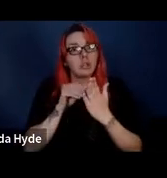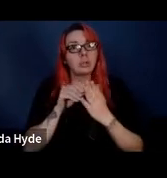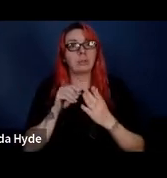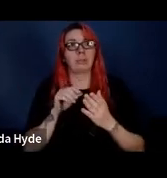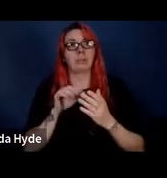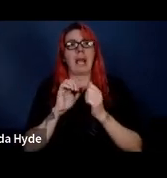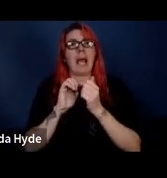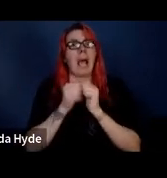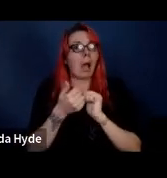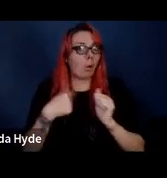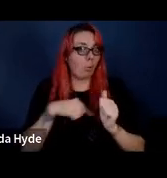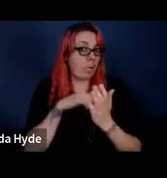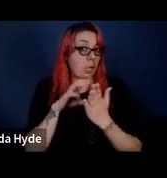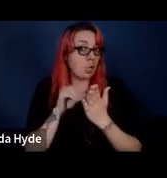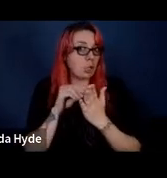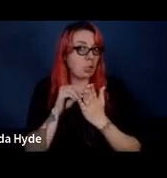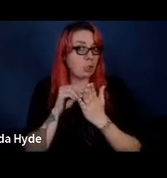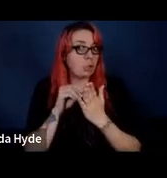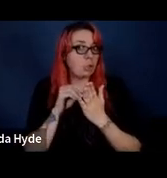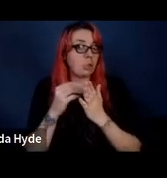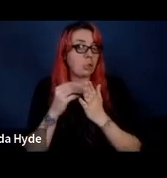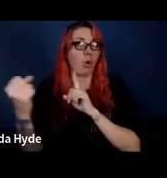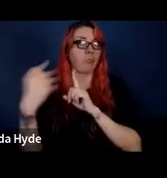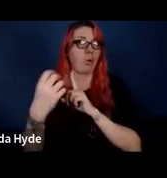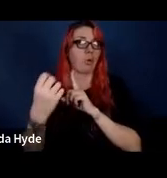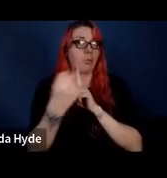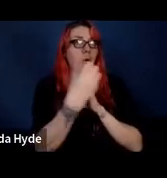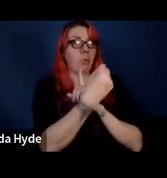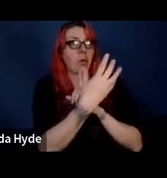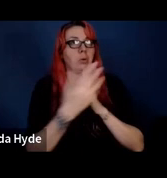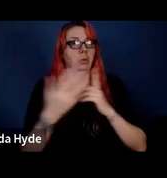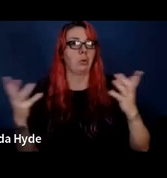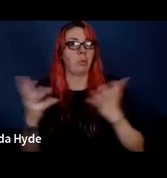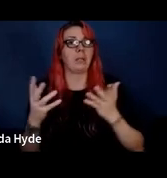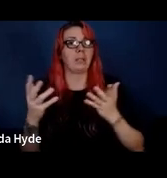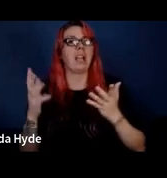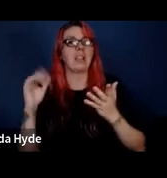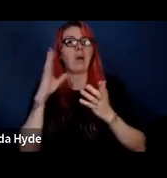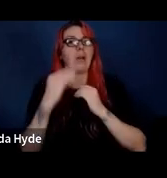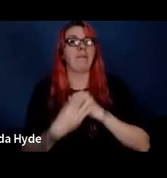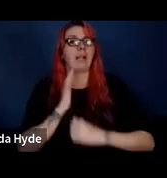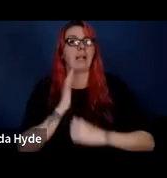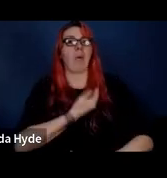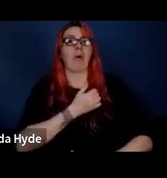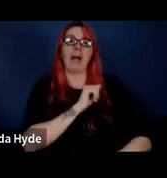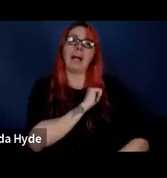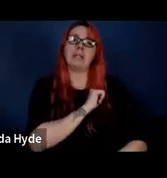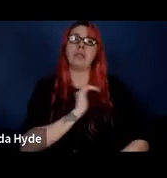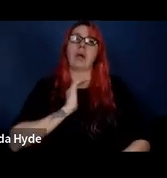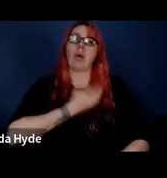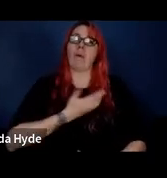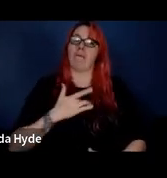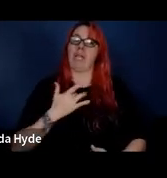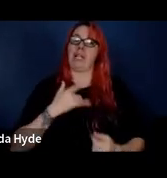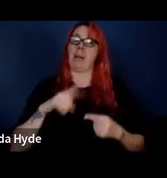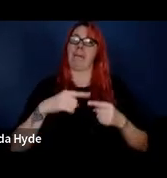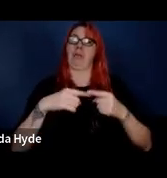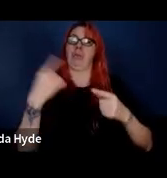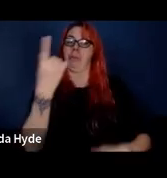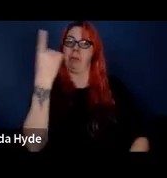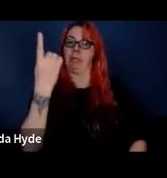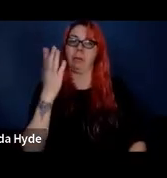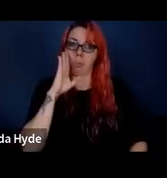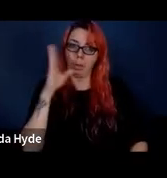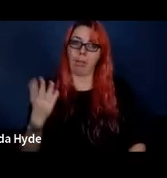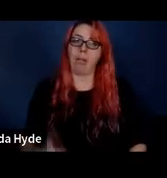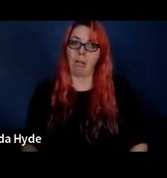have helped to sort of shape a way that we'll respond to something initially, right? And so, we talk about it in two ways: explicitly, so